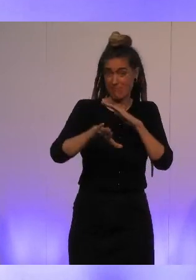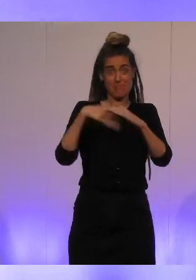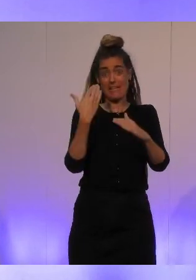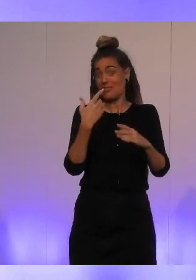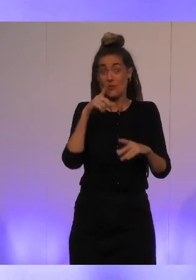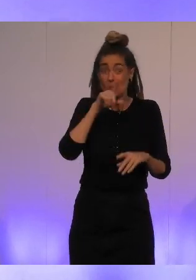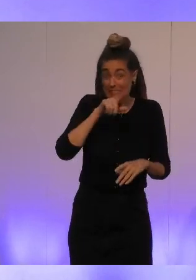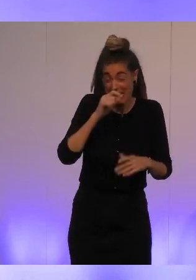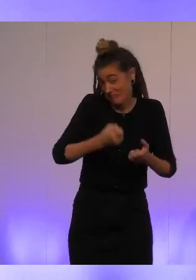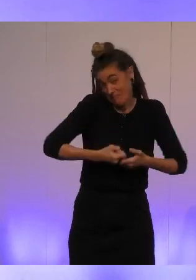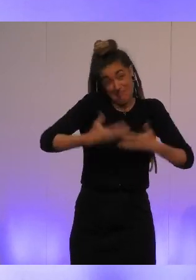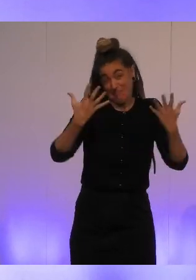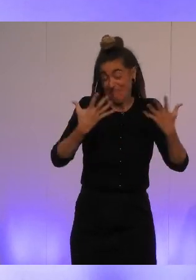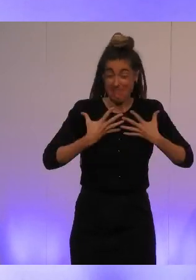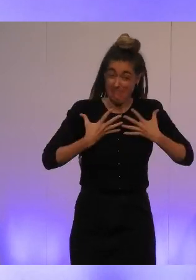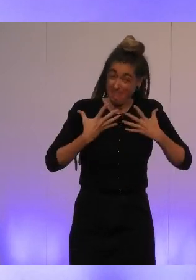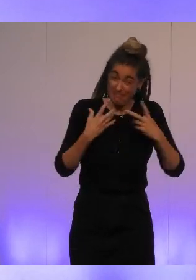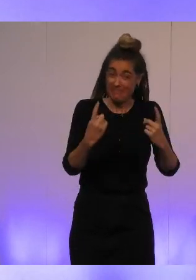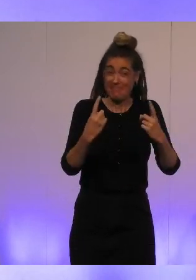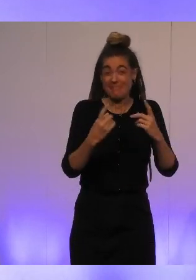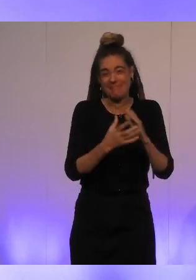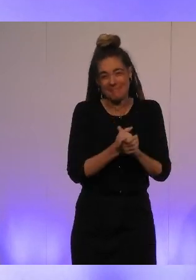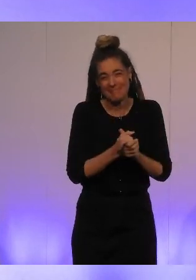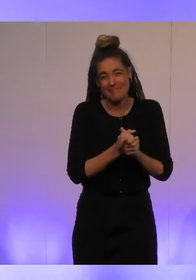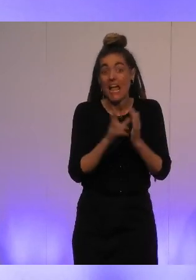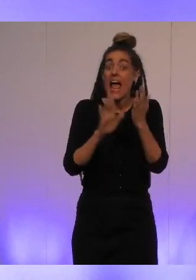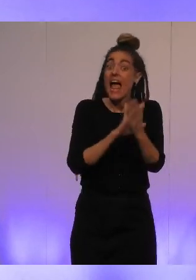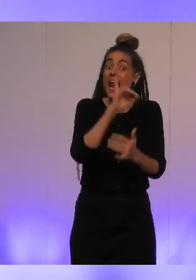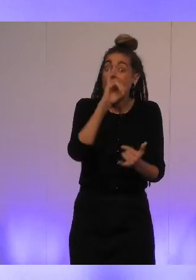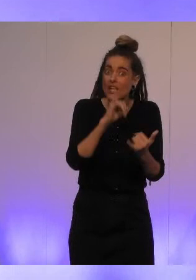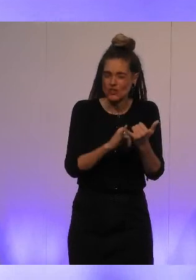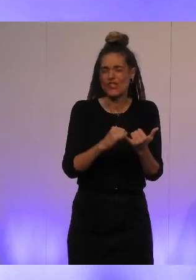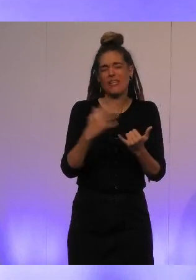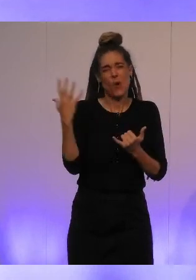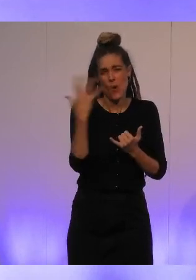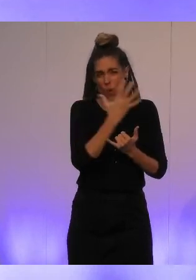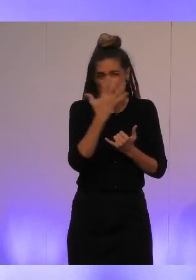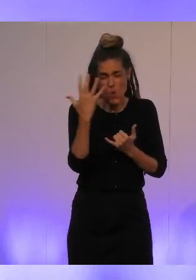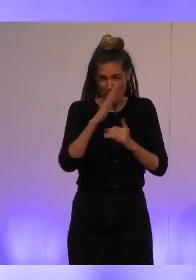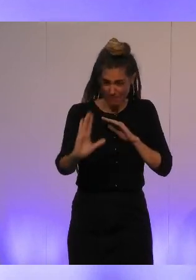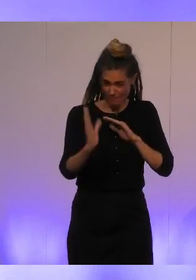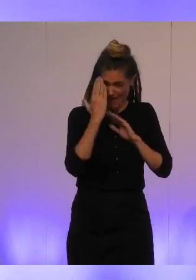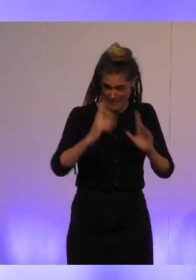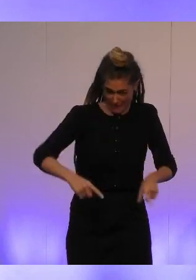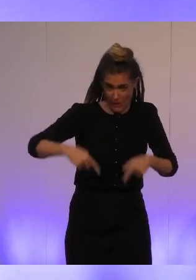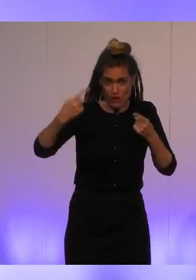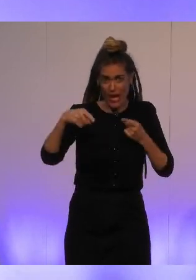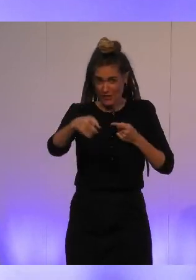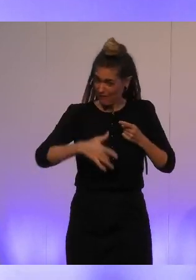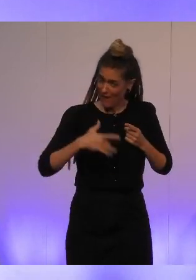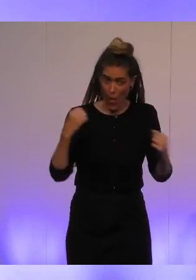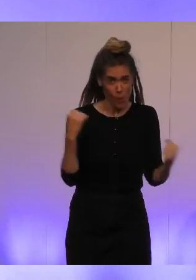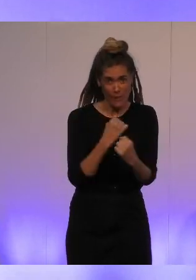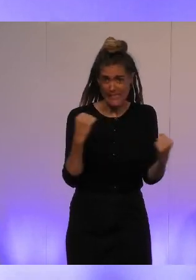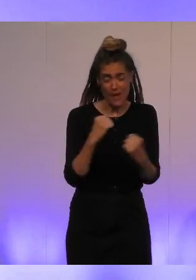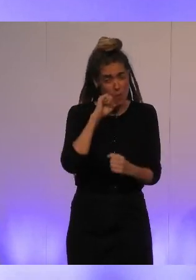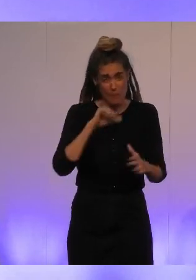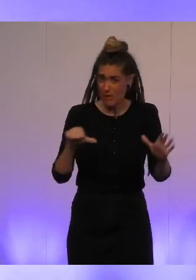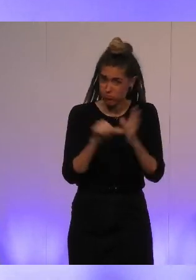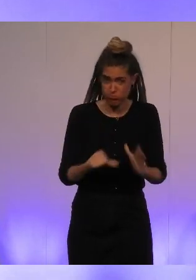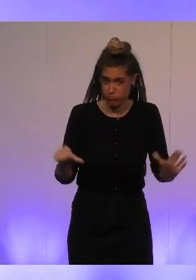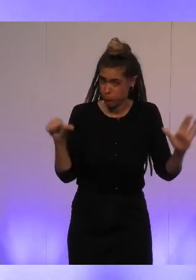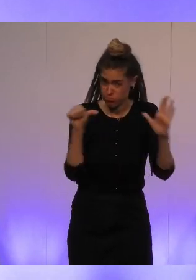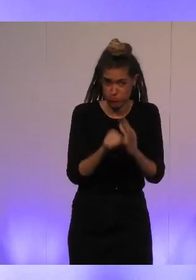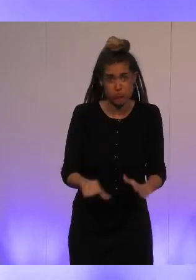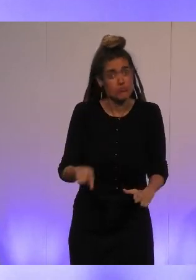Twitter. The NHS faces a huge challenge as we look into what will be a very difficult winter period, the